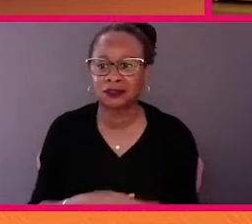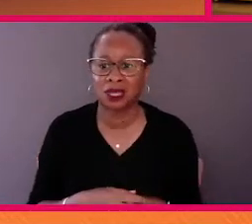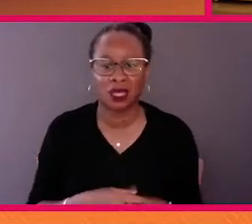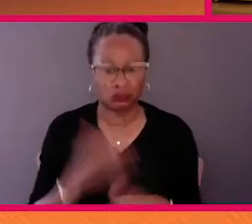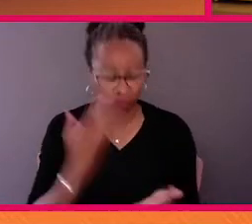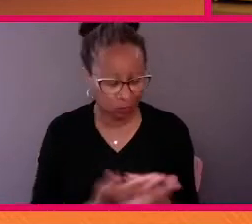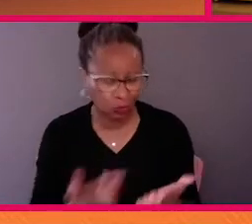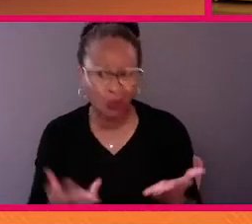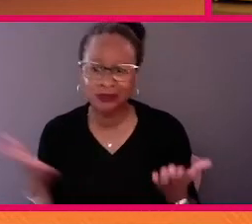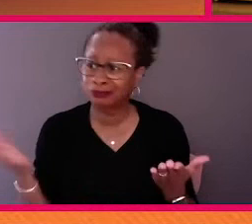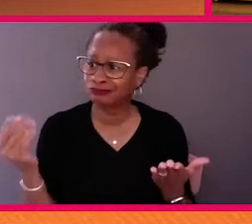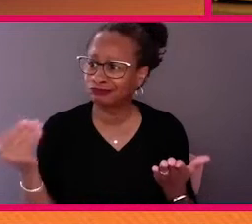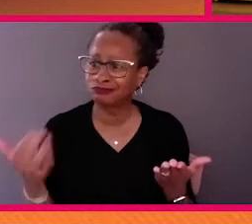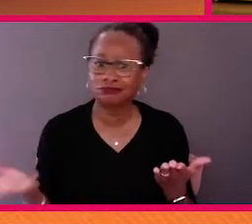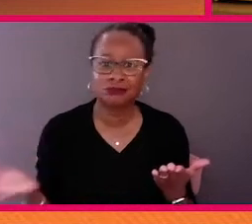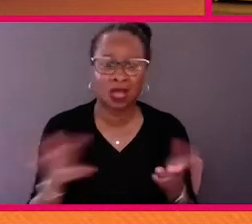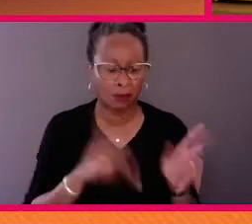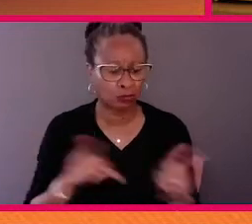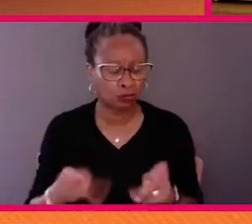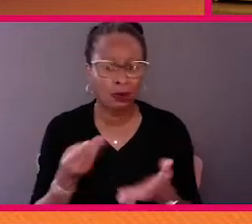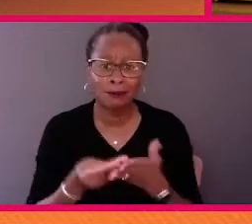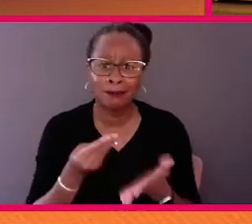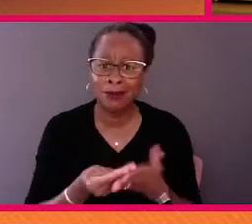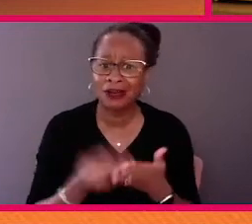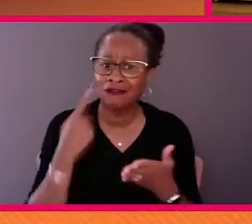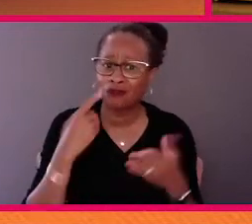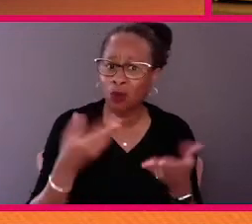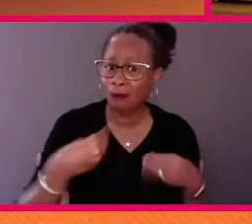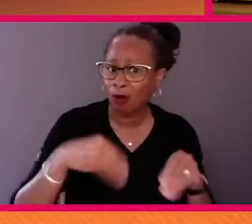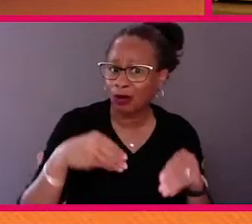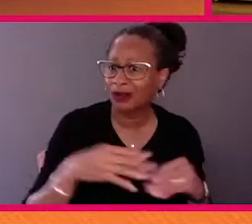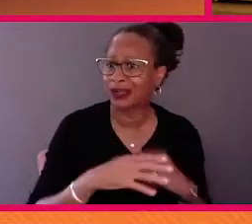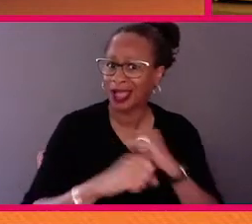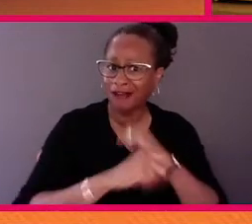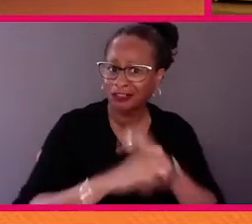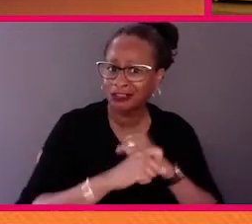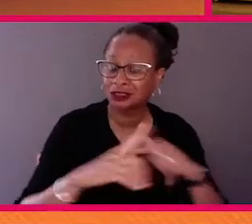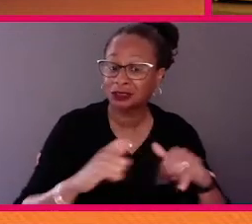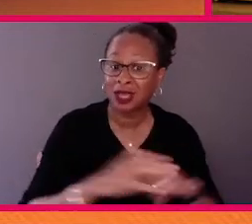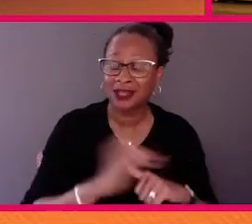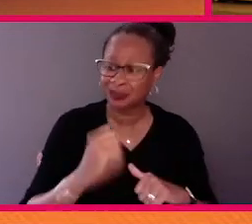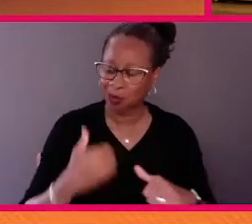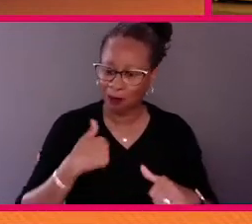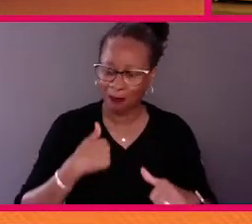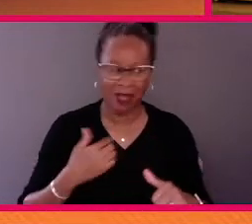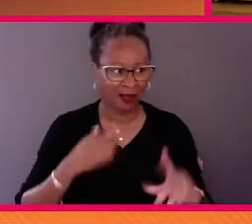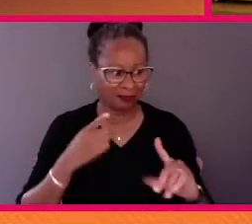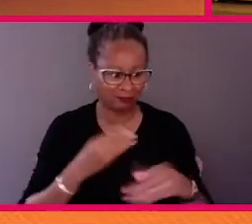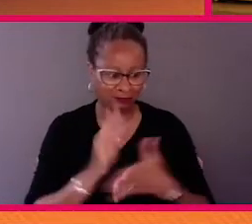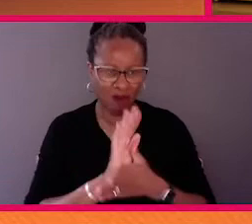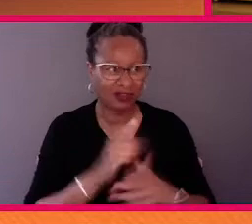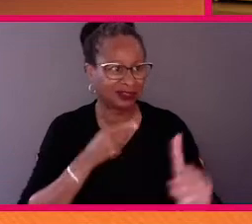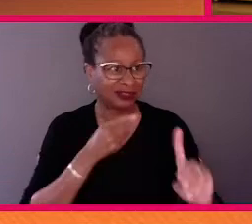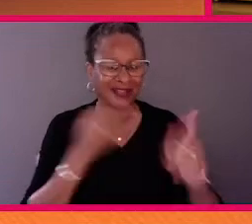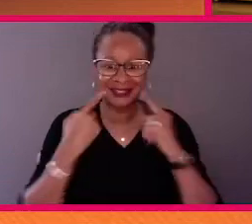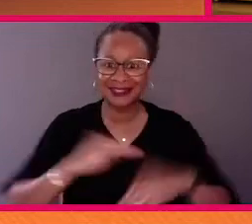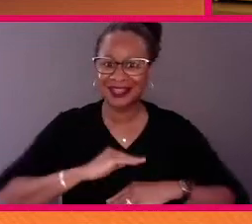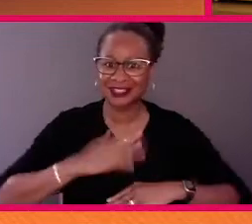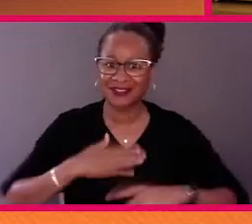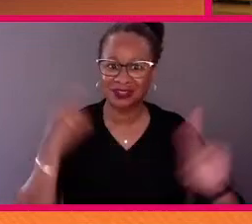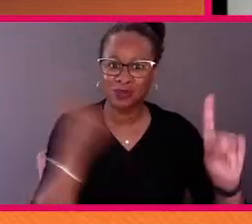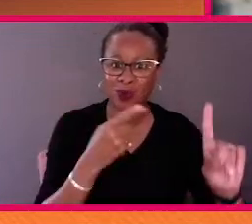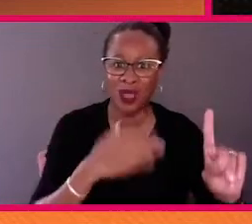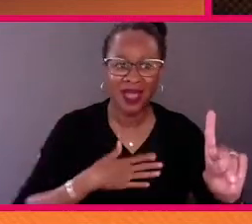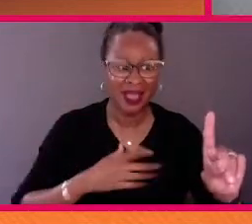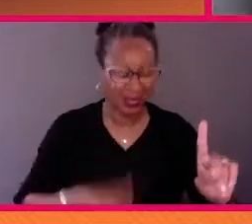proportional marketing money, so that it does actually meet its mission, so that it does actually lean into the diversity of